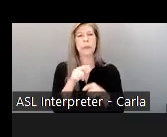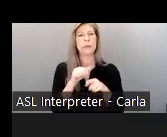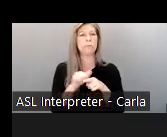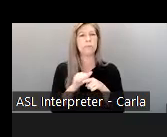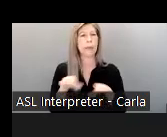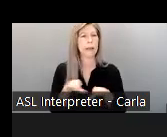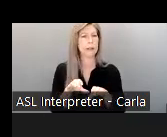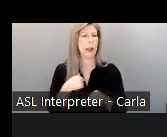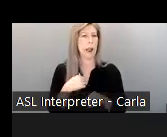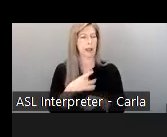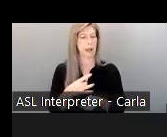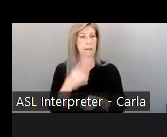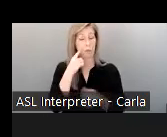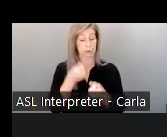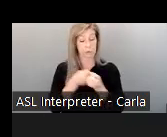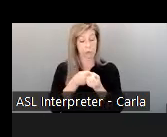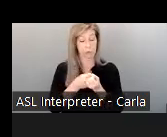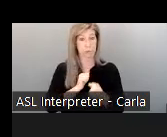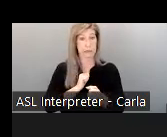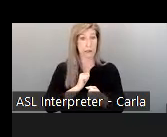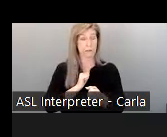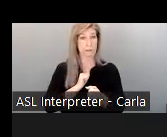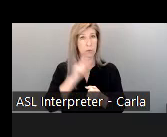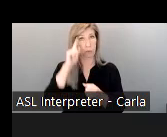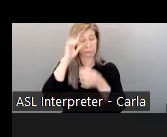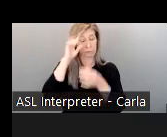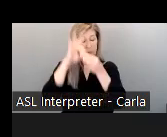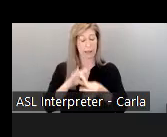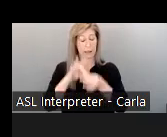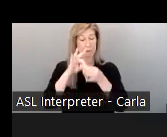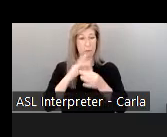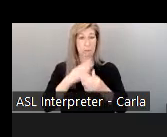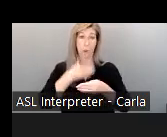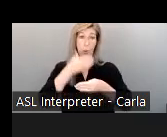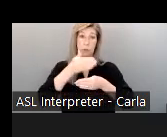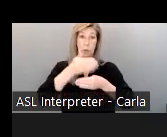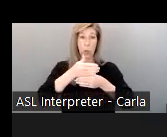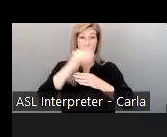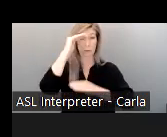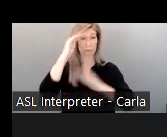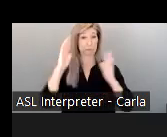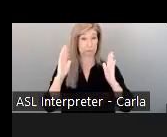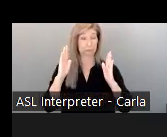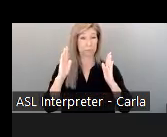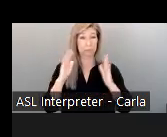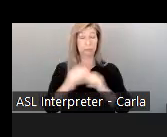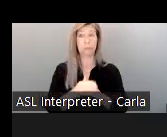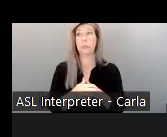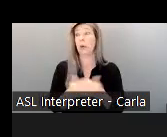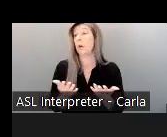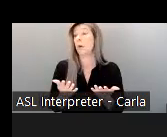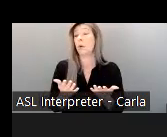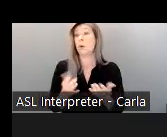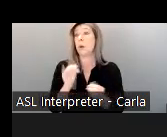to support myself coming back into my window, or to do it in the middle of the day if